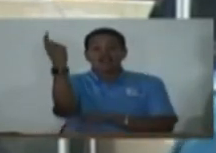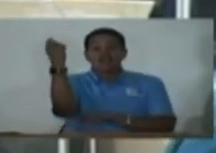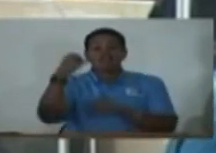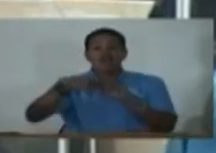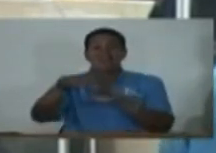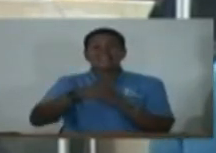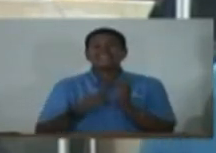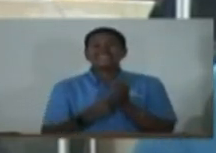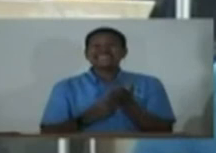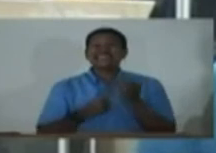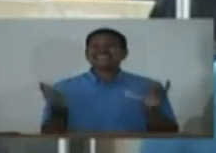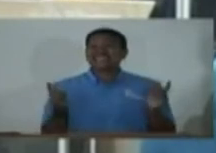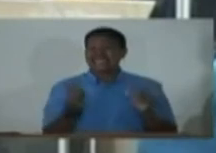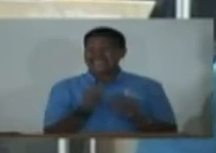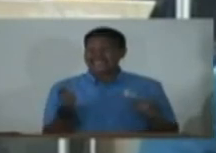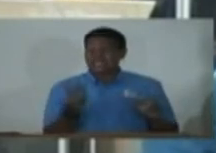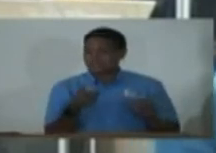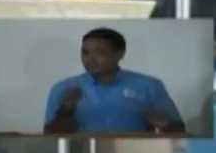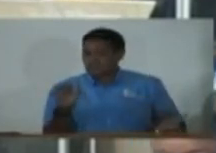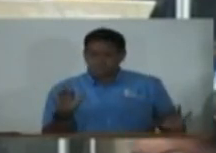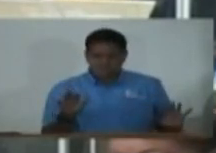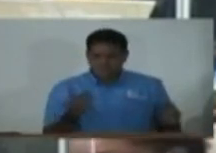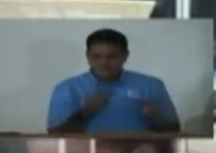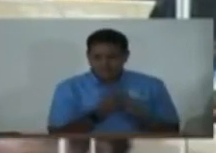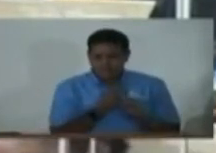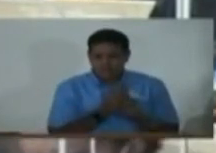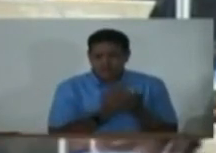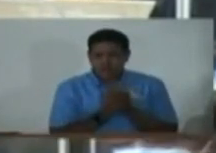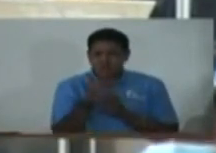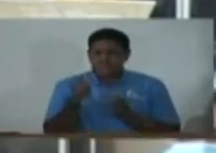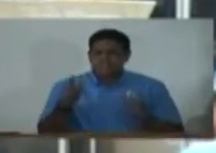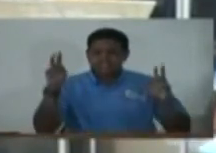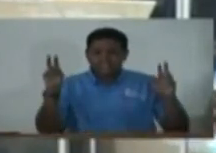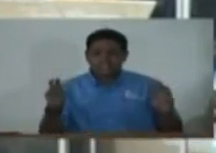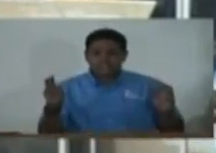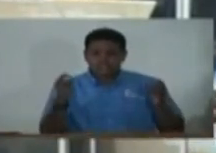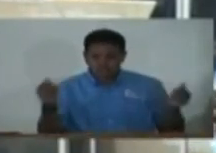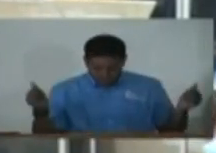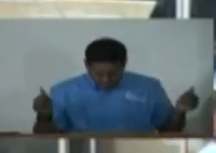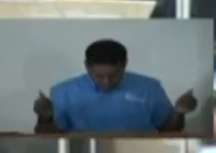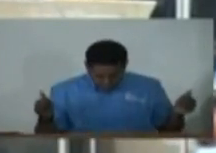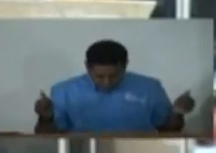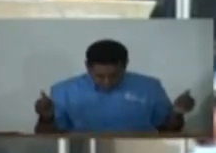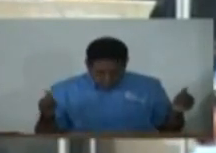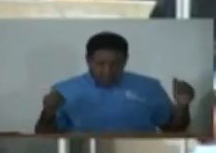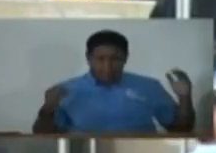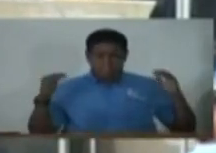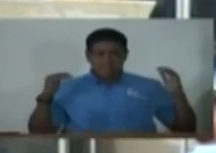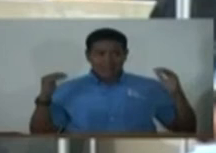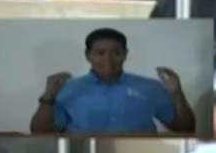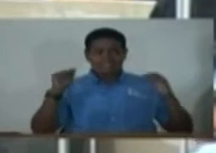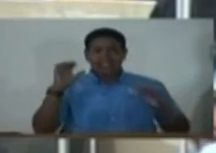night, just trying to get through this issue, this balancing act.